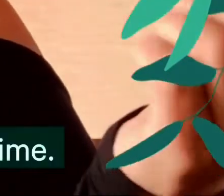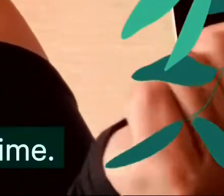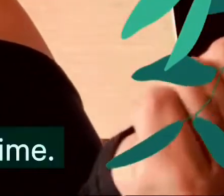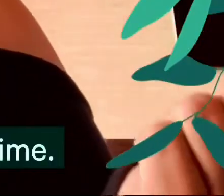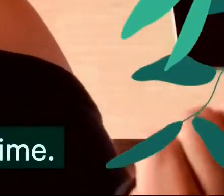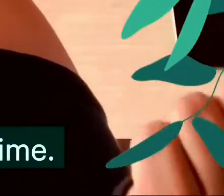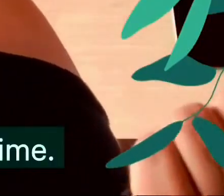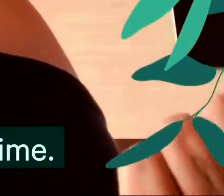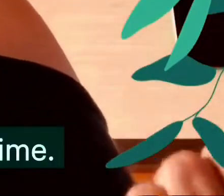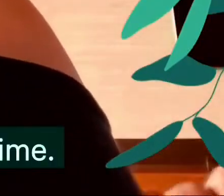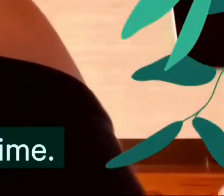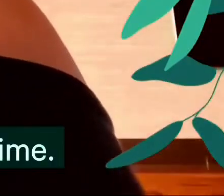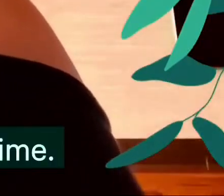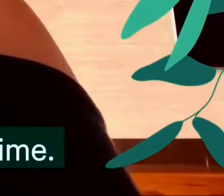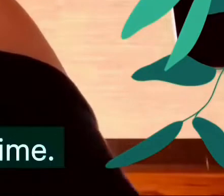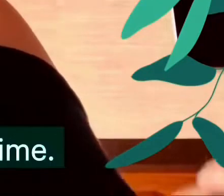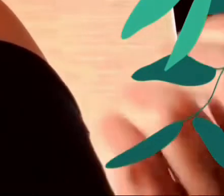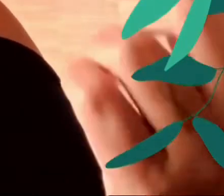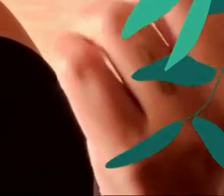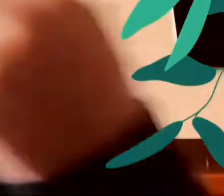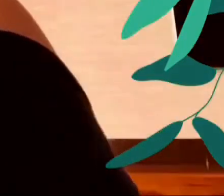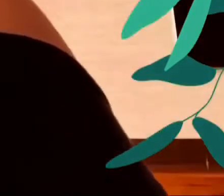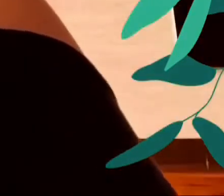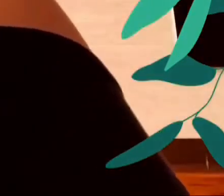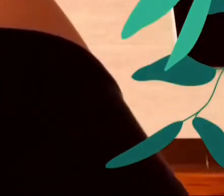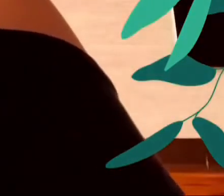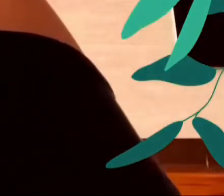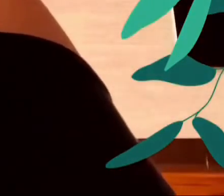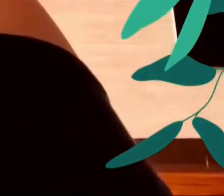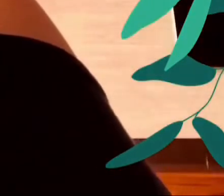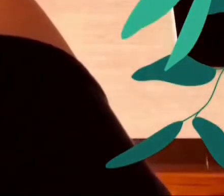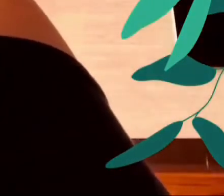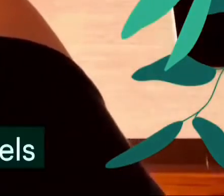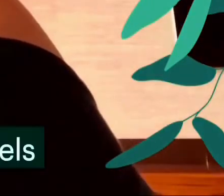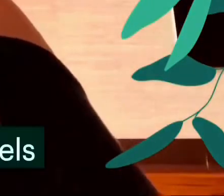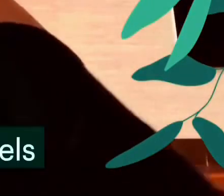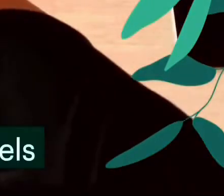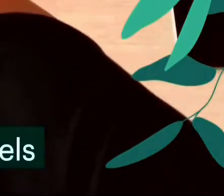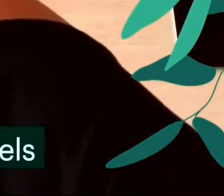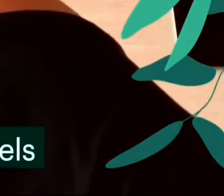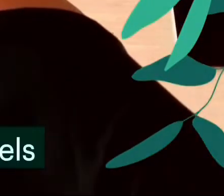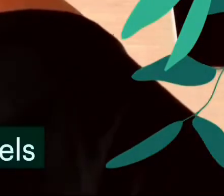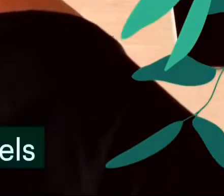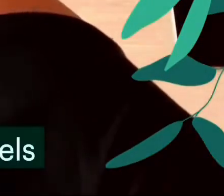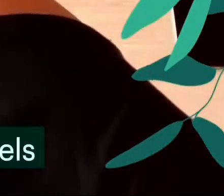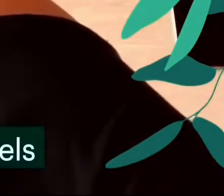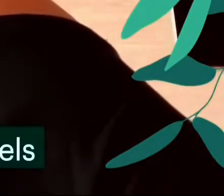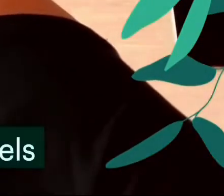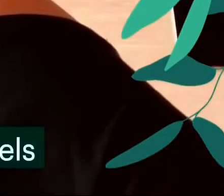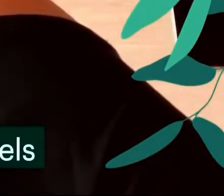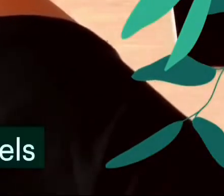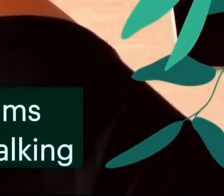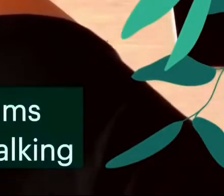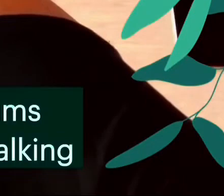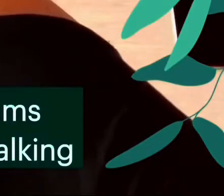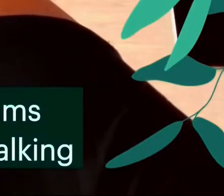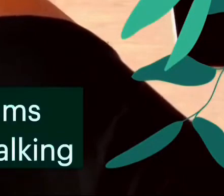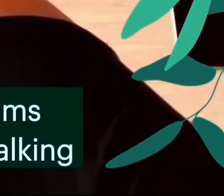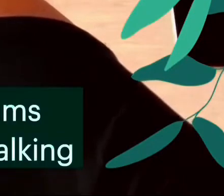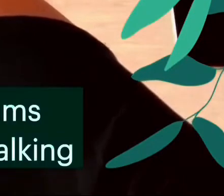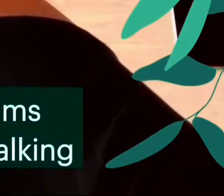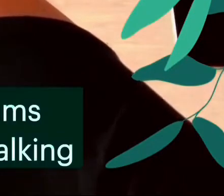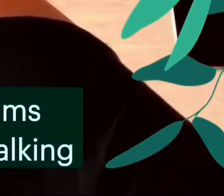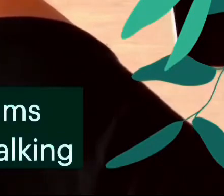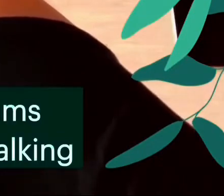have to do both at the same time. But we're doing that. Black feminisms are writing novels and plays